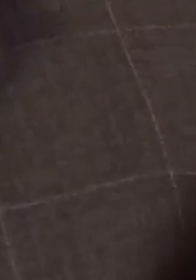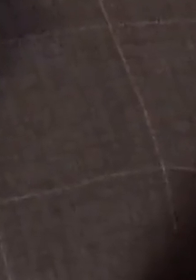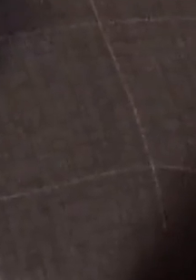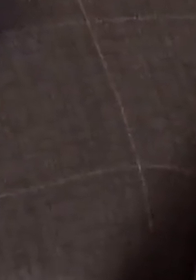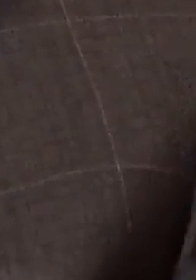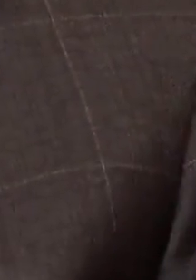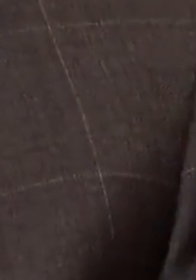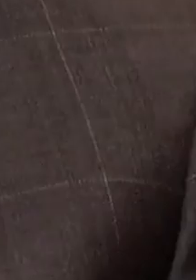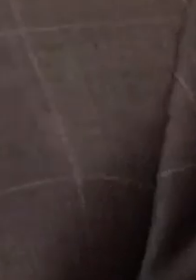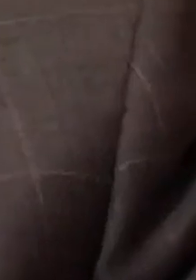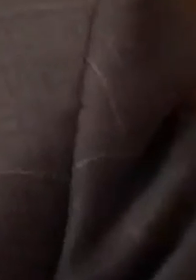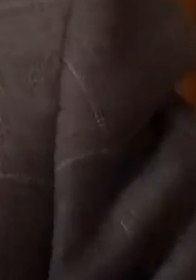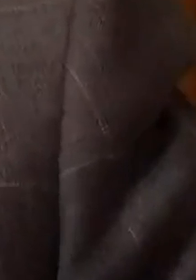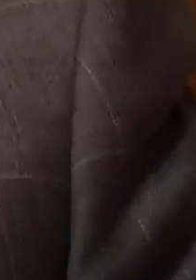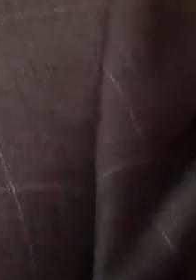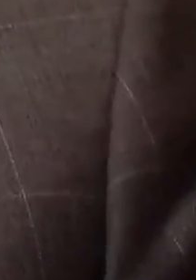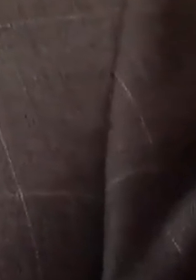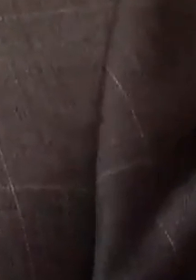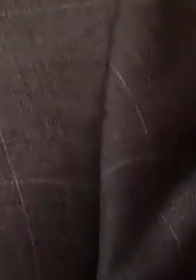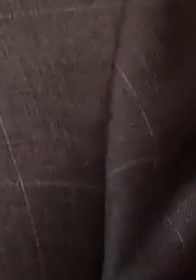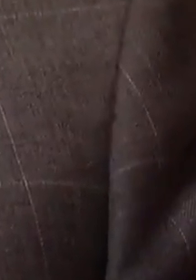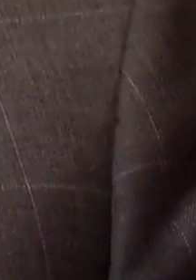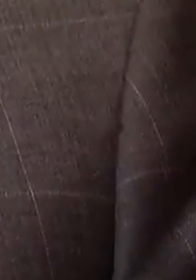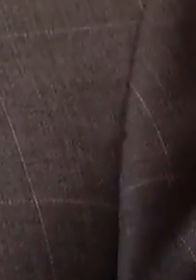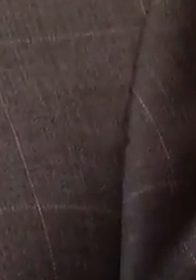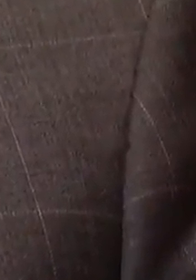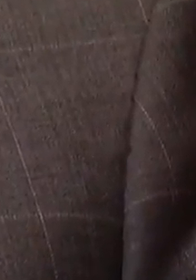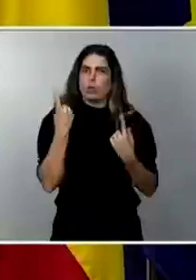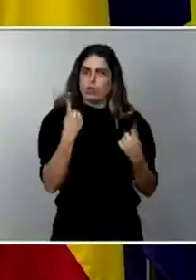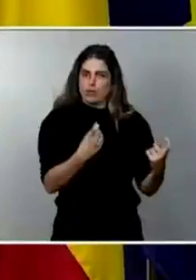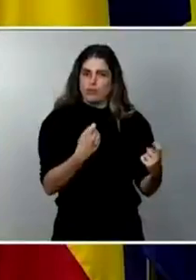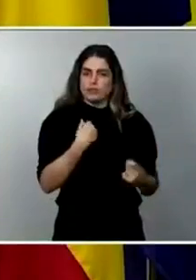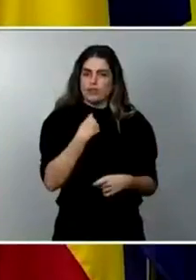support it until Madrid took measures to restore confidence.